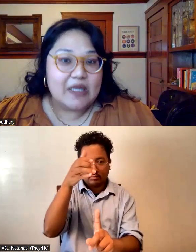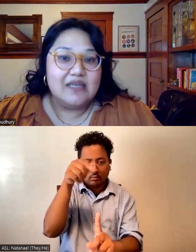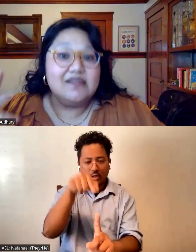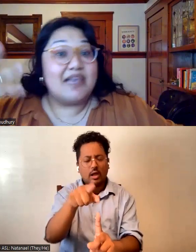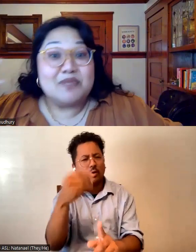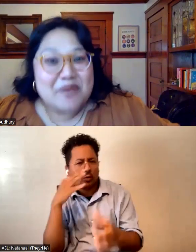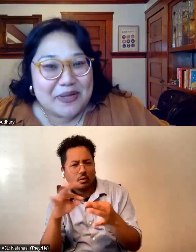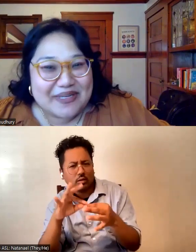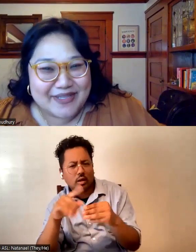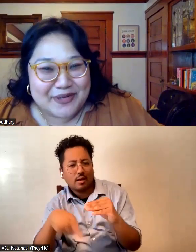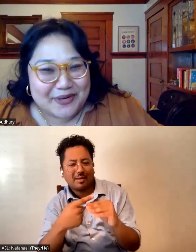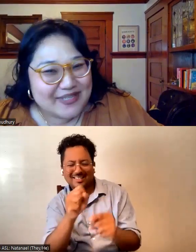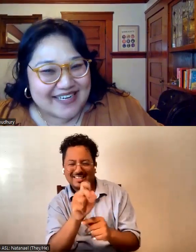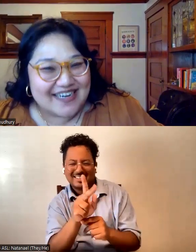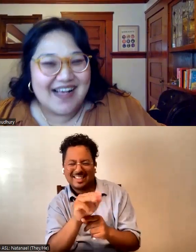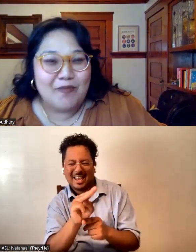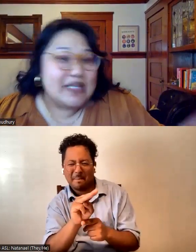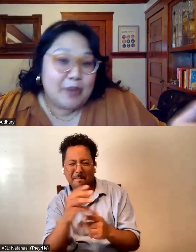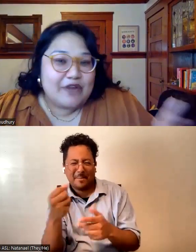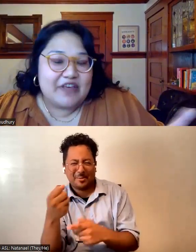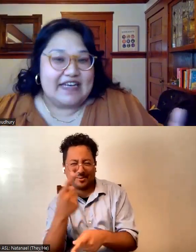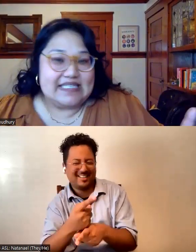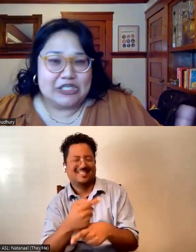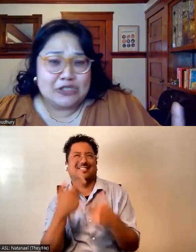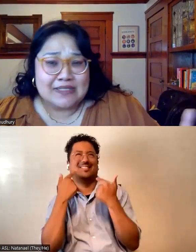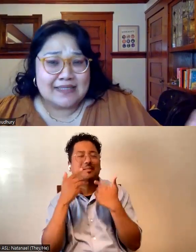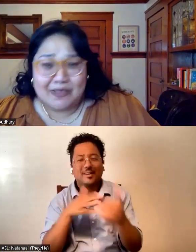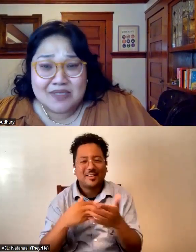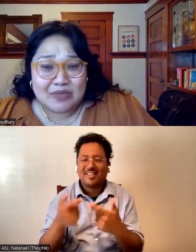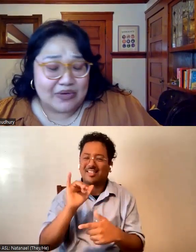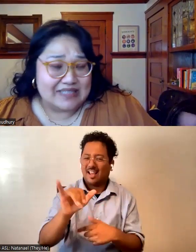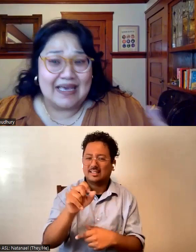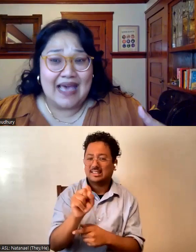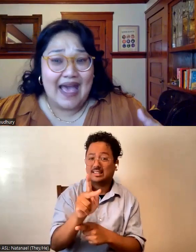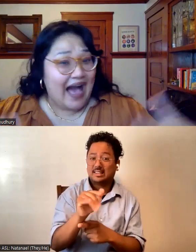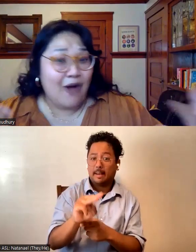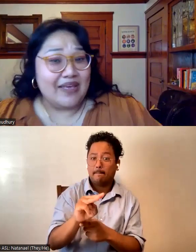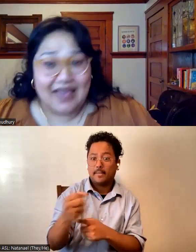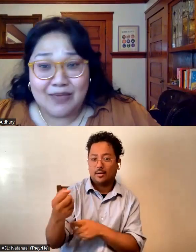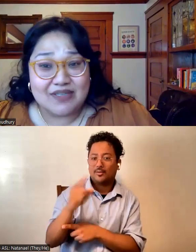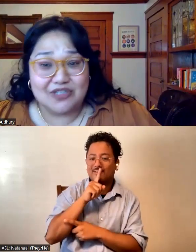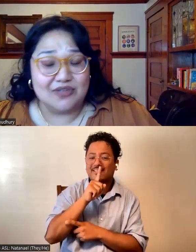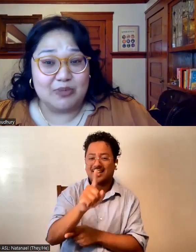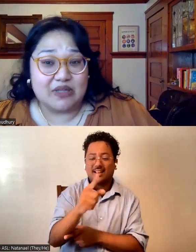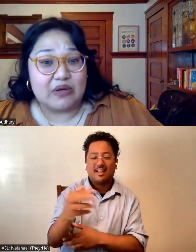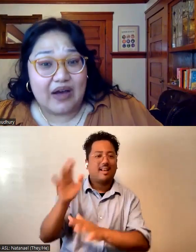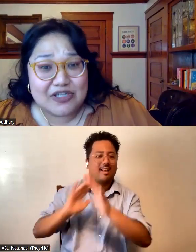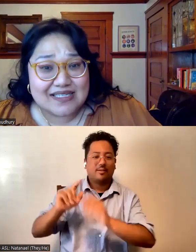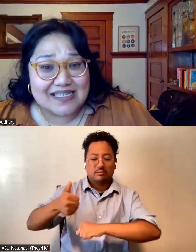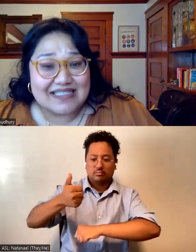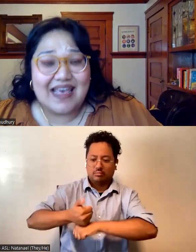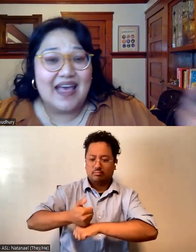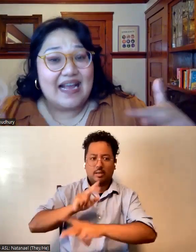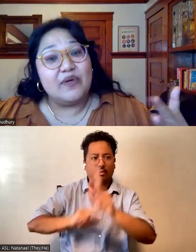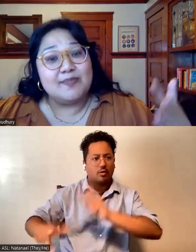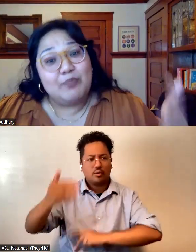up skimmed milk a little earlier, but like part of my fascination with skimmed milk is like how it came into political